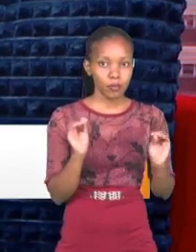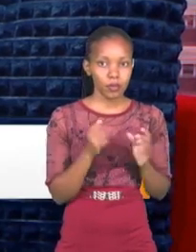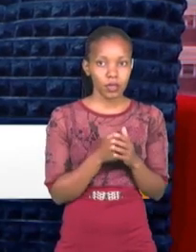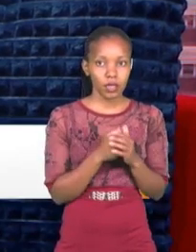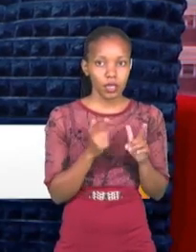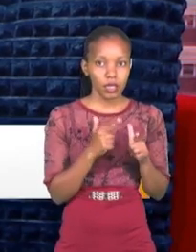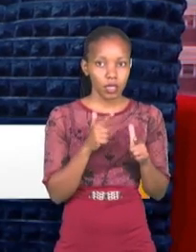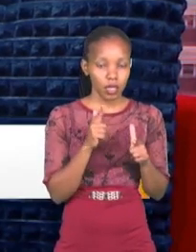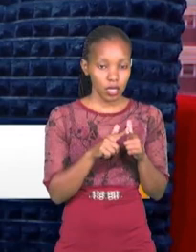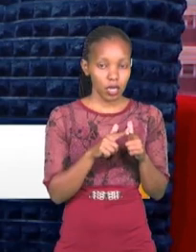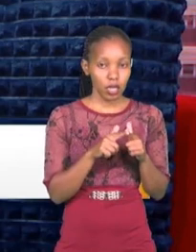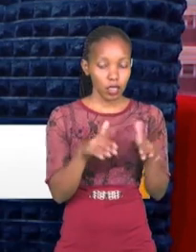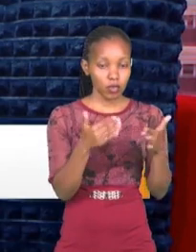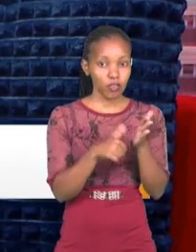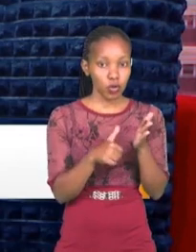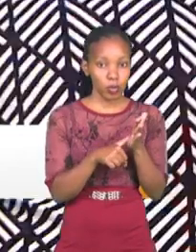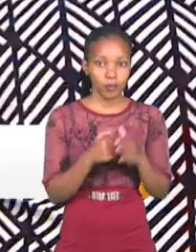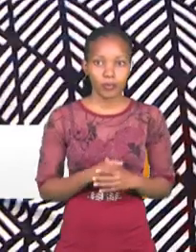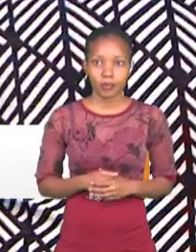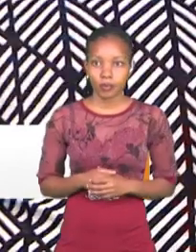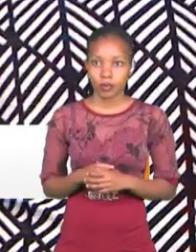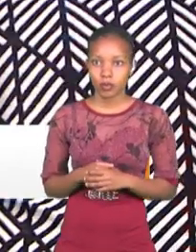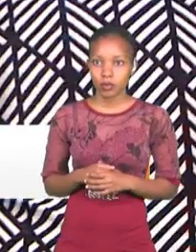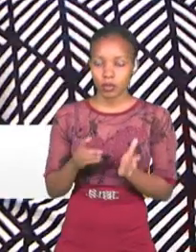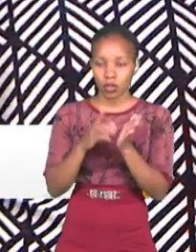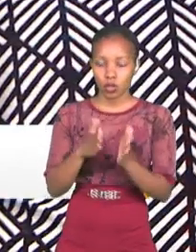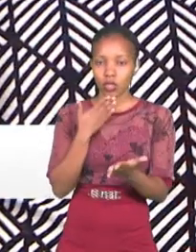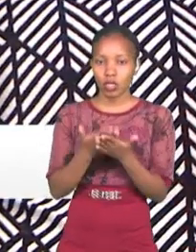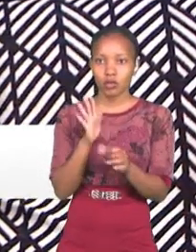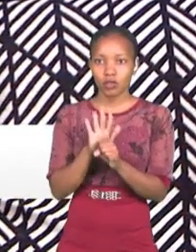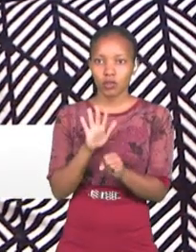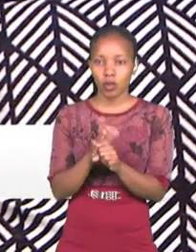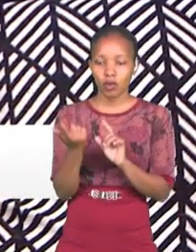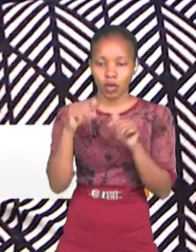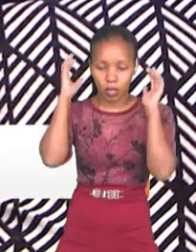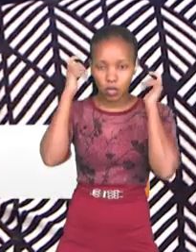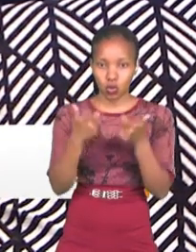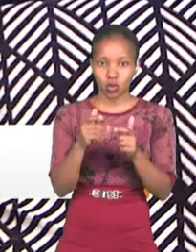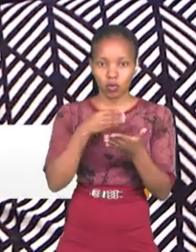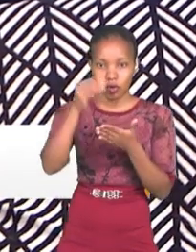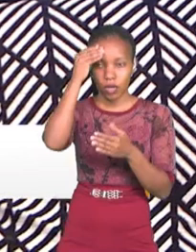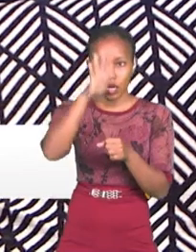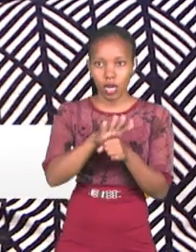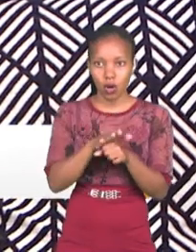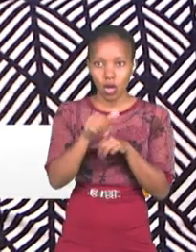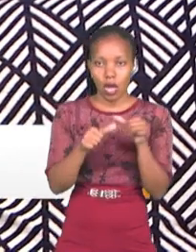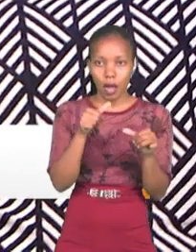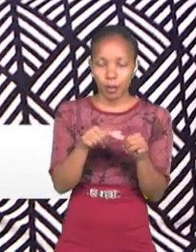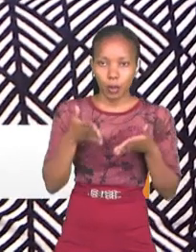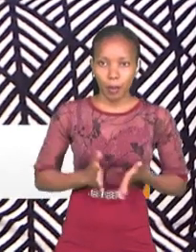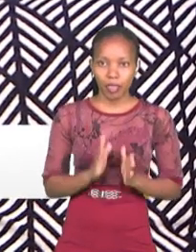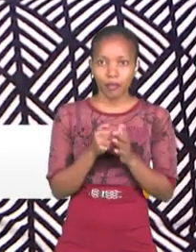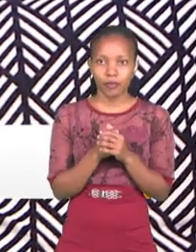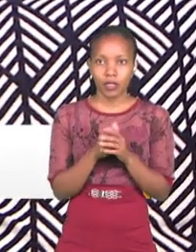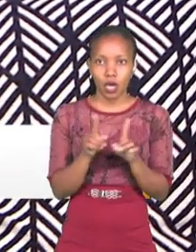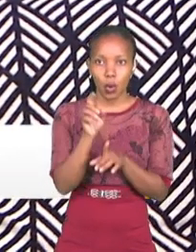causes social burden. Okay. All right. Doc, thank you very much for coming to studio. We've learned so much about the whole situation. And